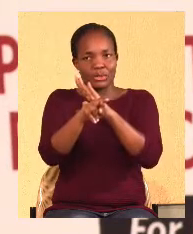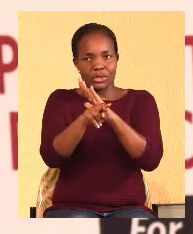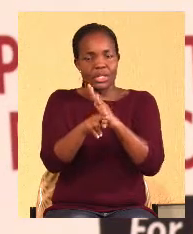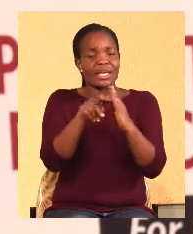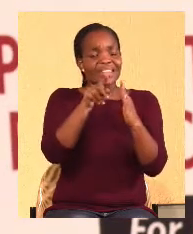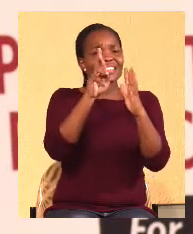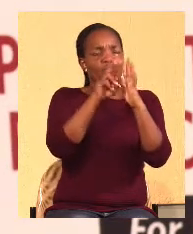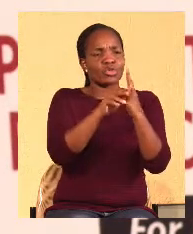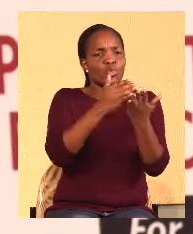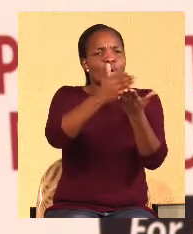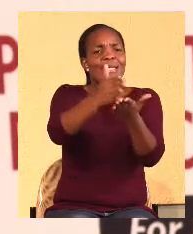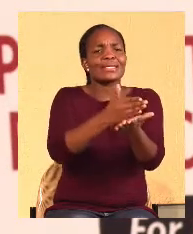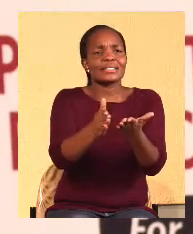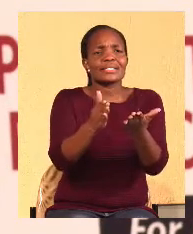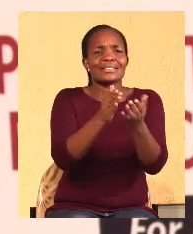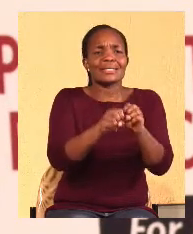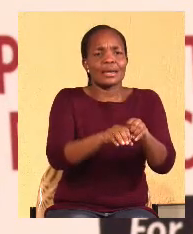widely with